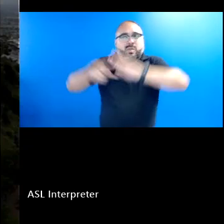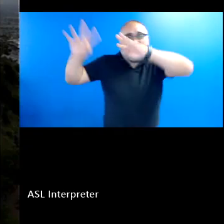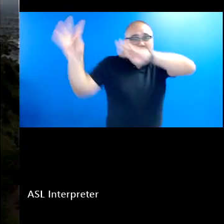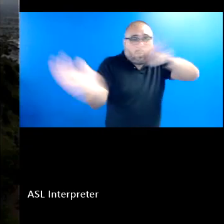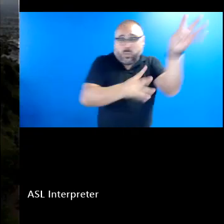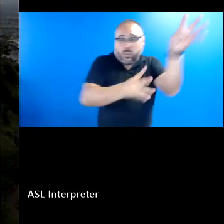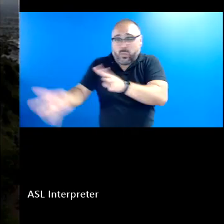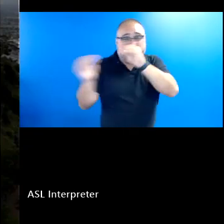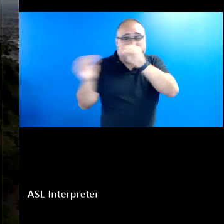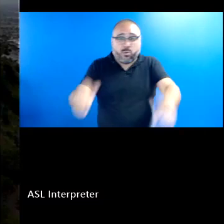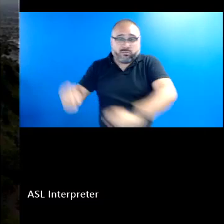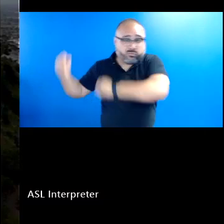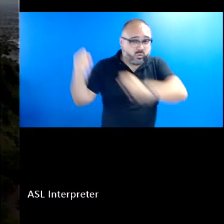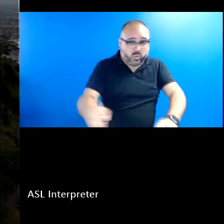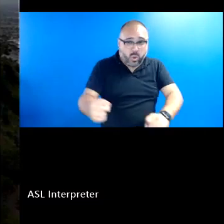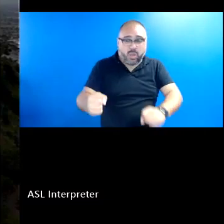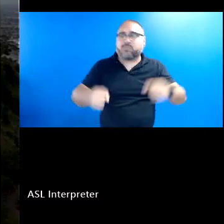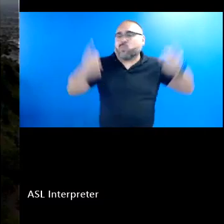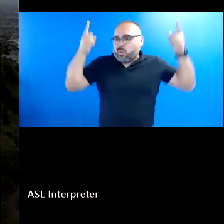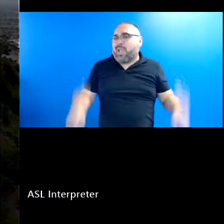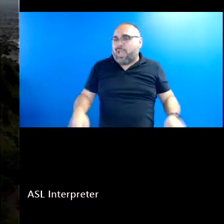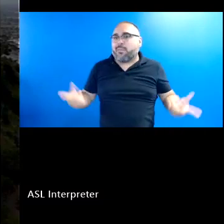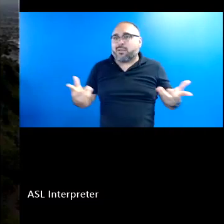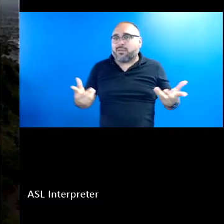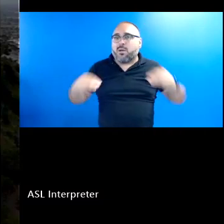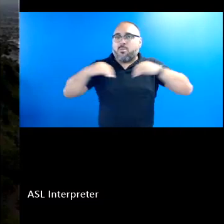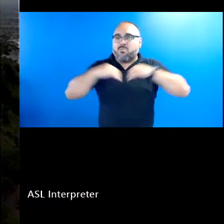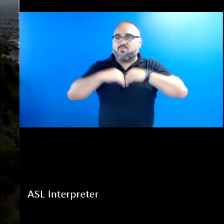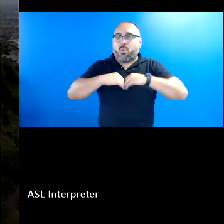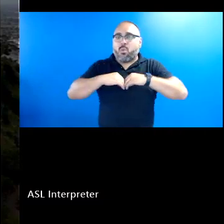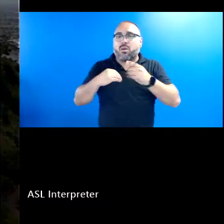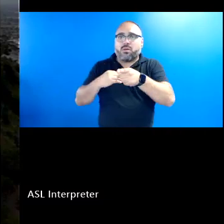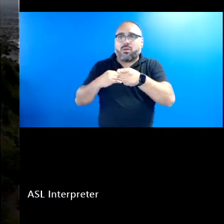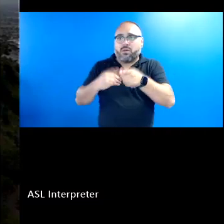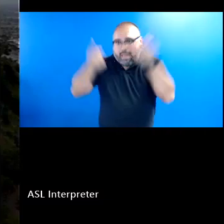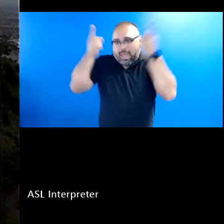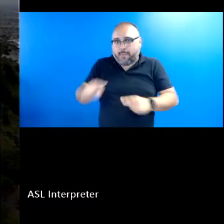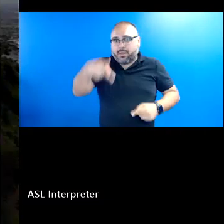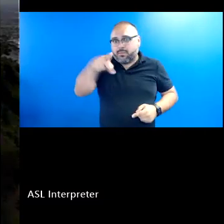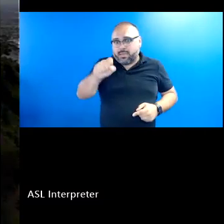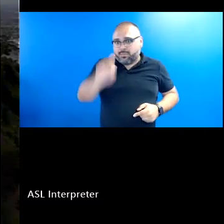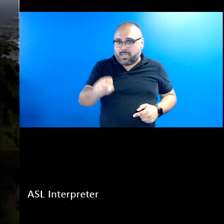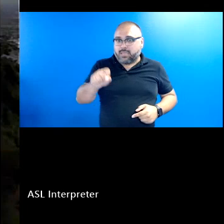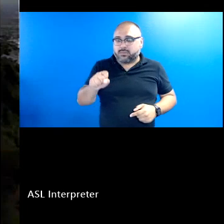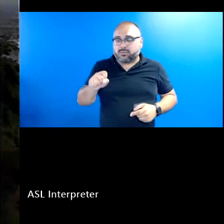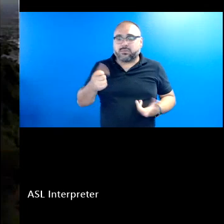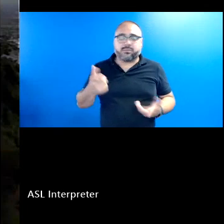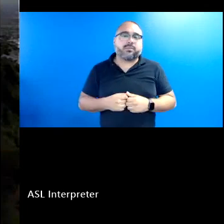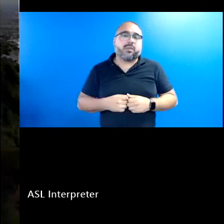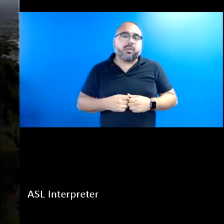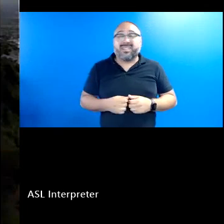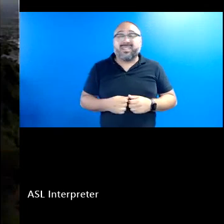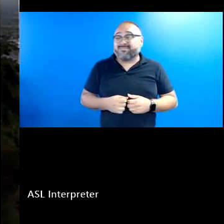at the same time. So we started seeing a lot more increase in those PSPS events. And unfortunately, those